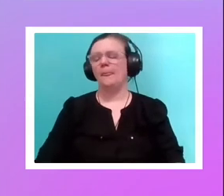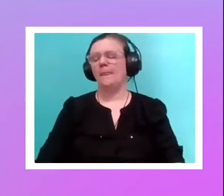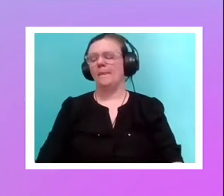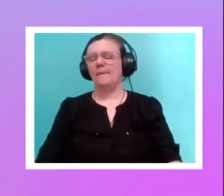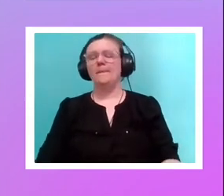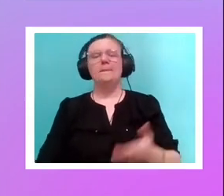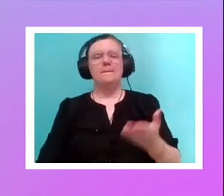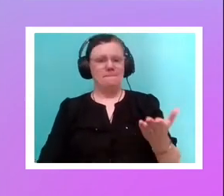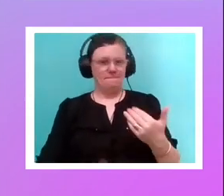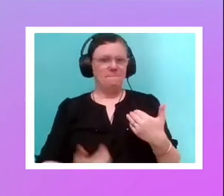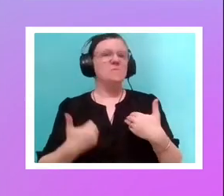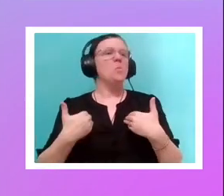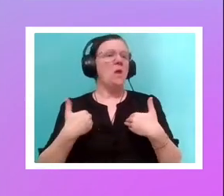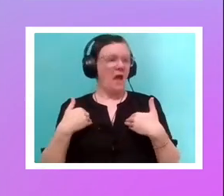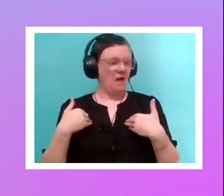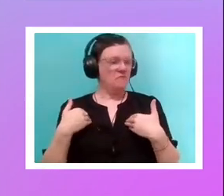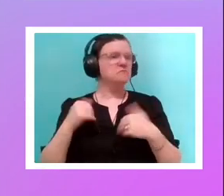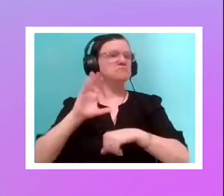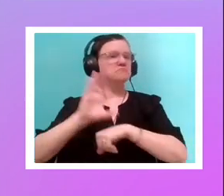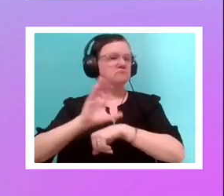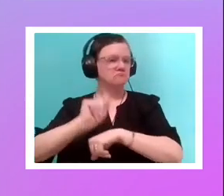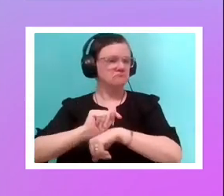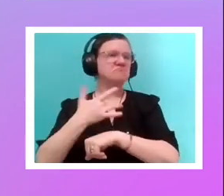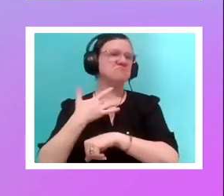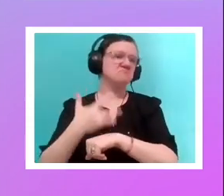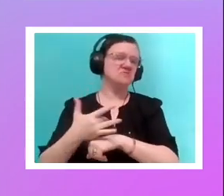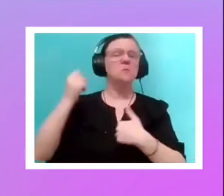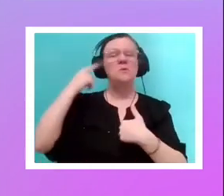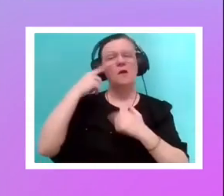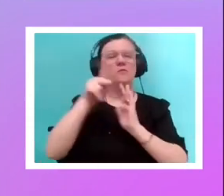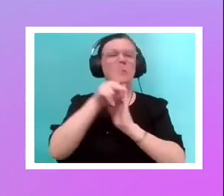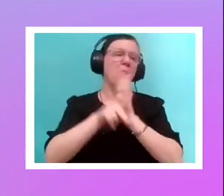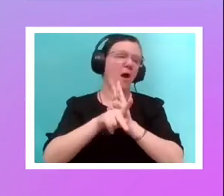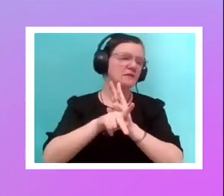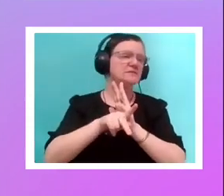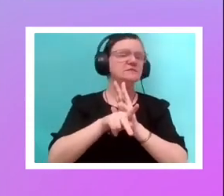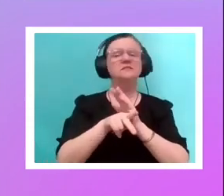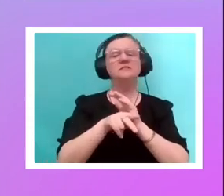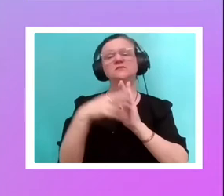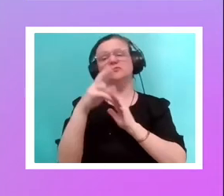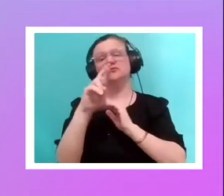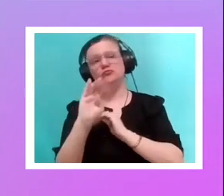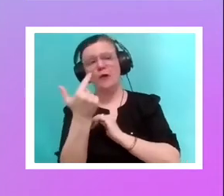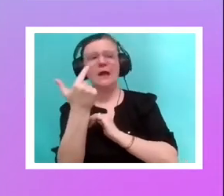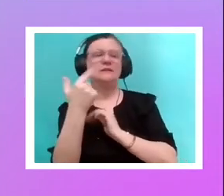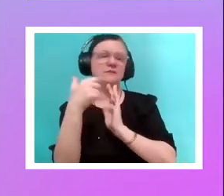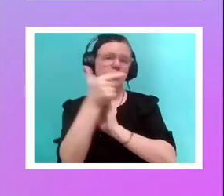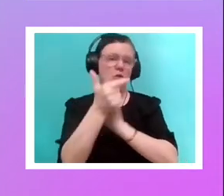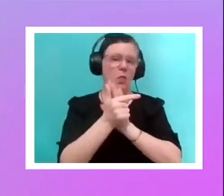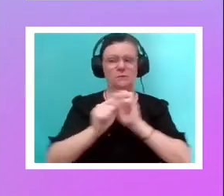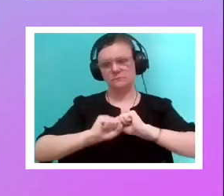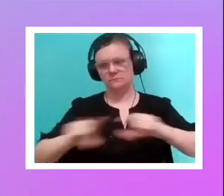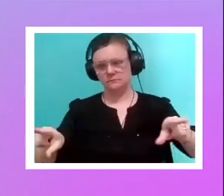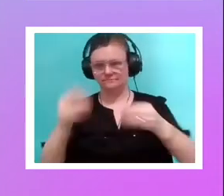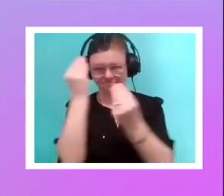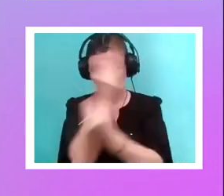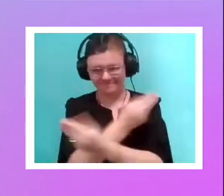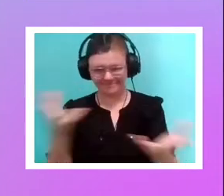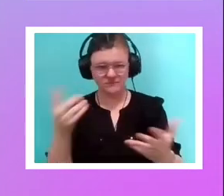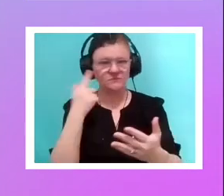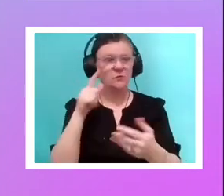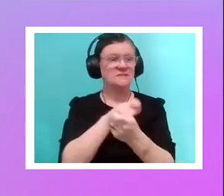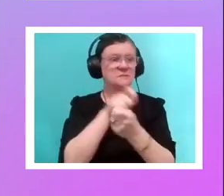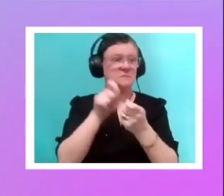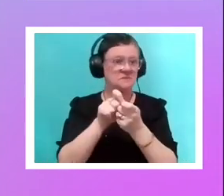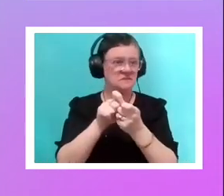We ran a public consultation, which is often what happens with government policy and regulations and laws, and it was aimed at public sector